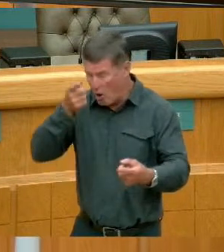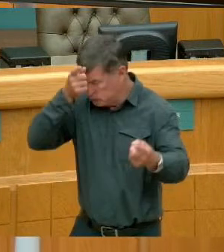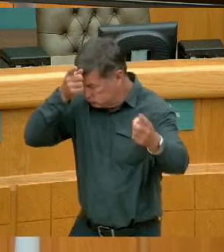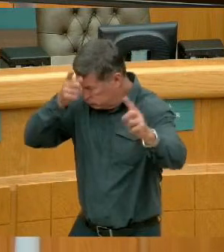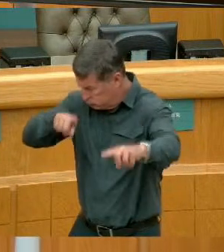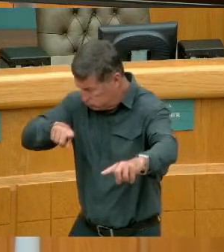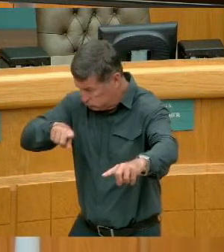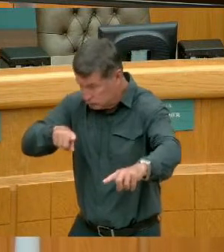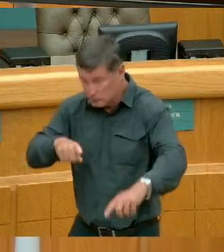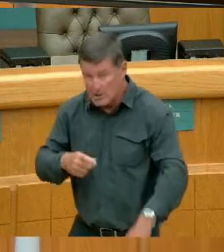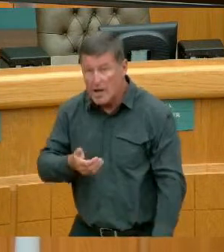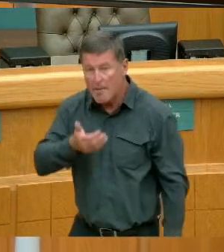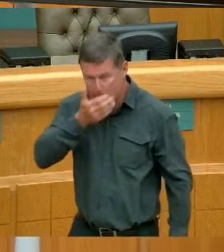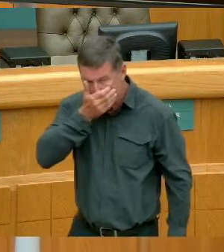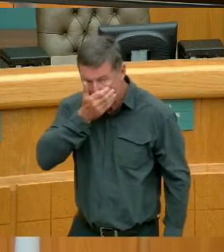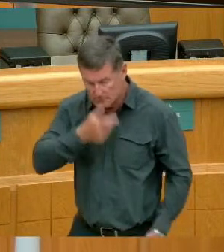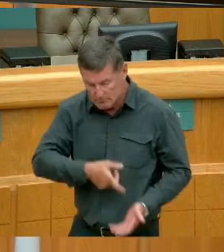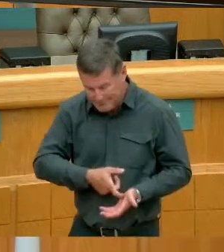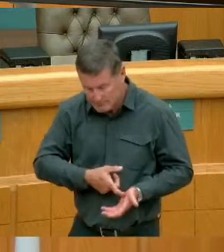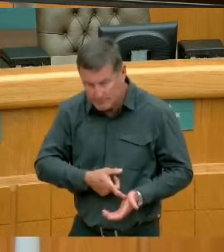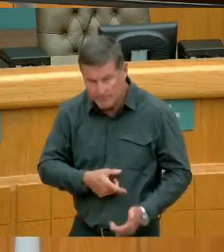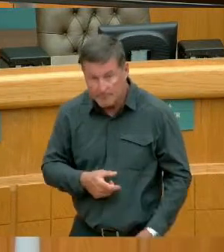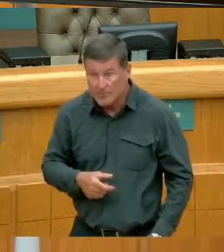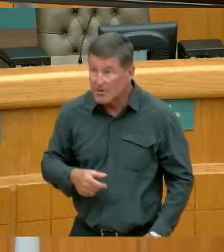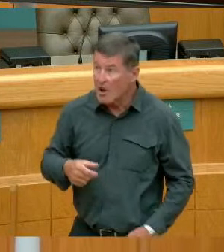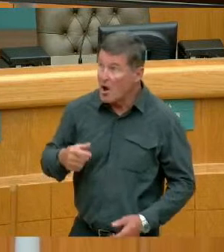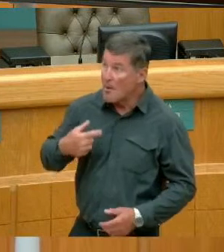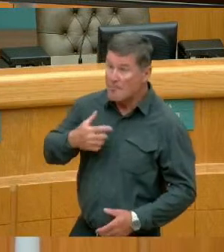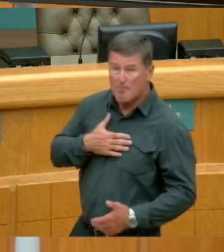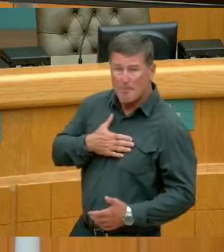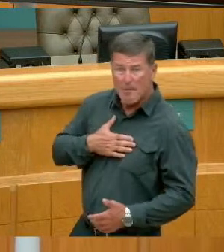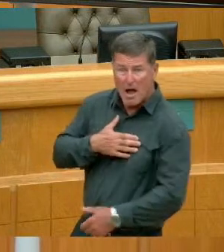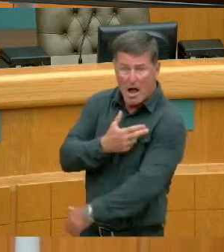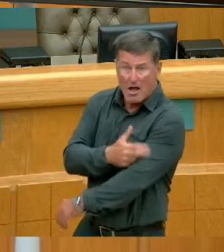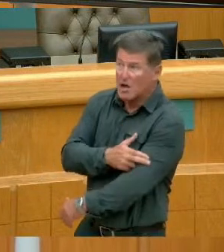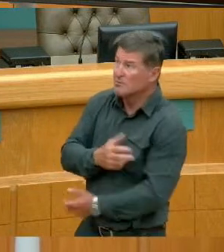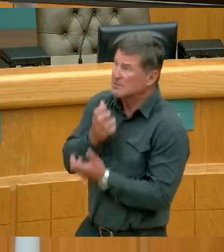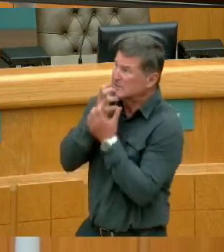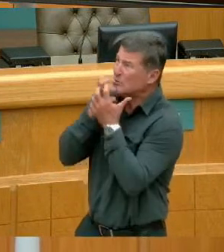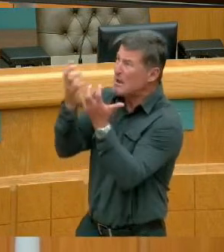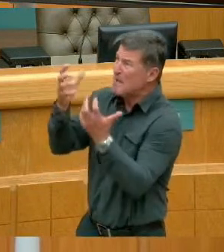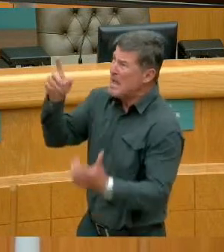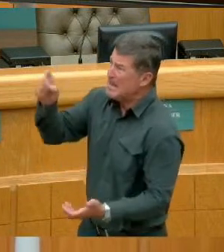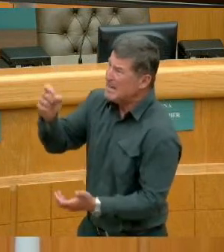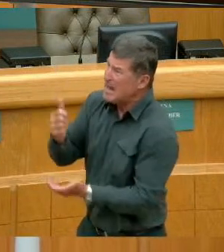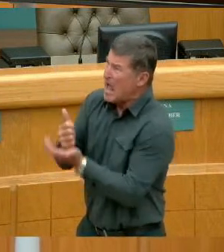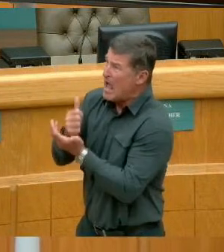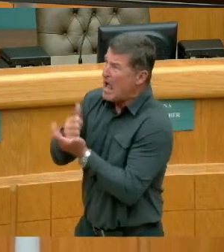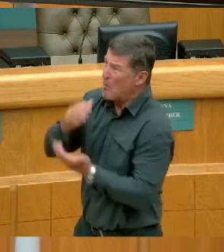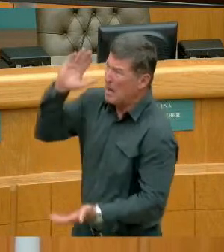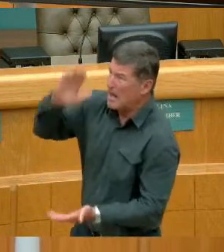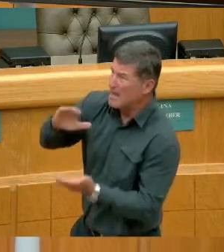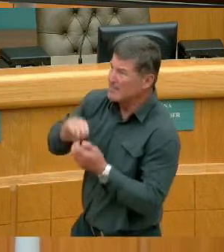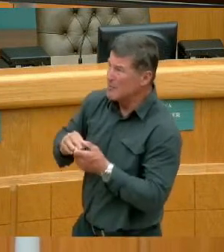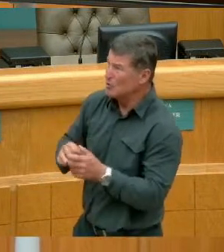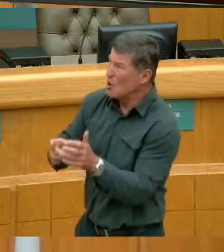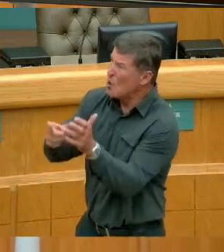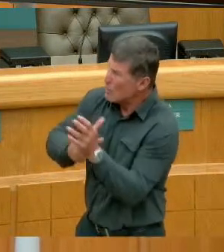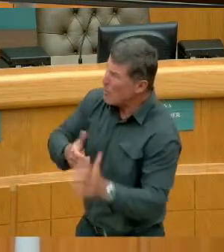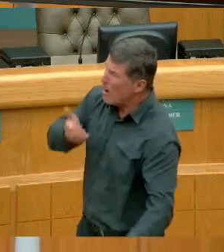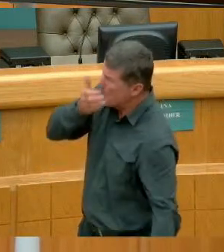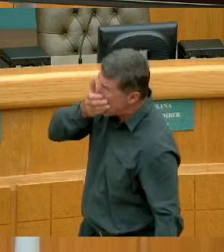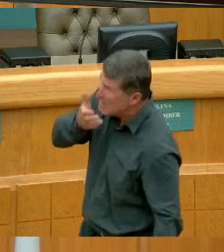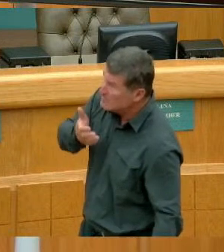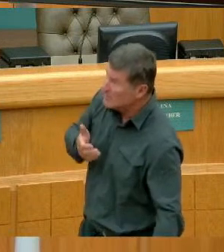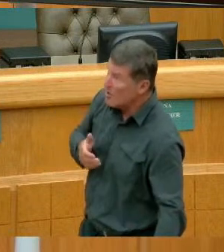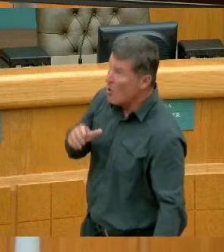when your hospitals say to you, we need help, we need masks everywhere, we've got to do everything to get these numbers down, otherwise